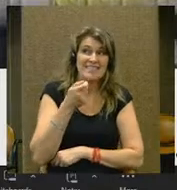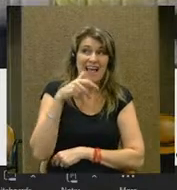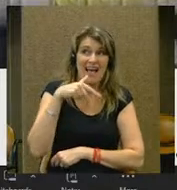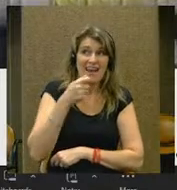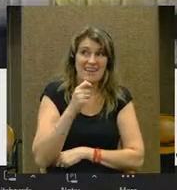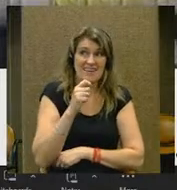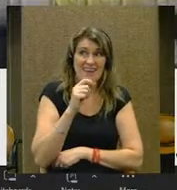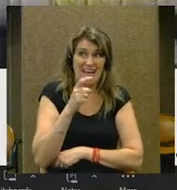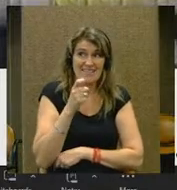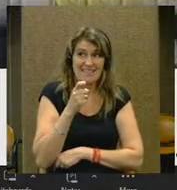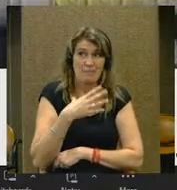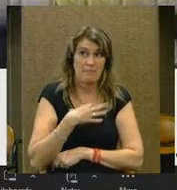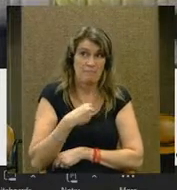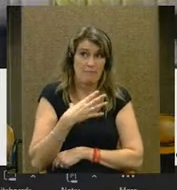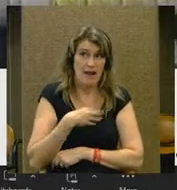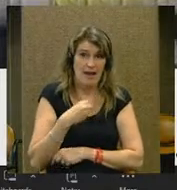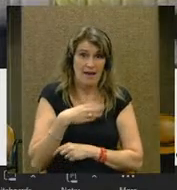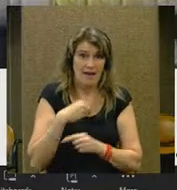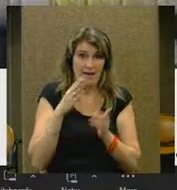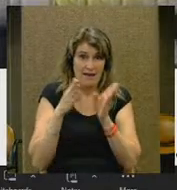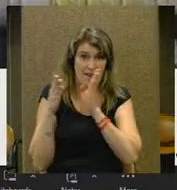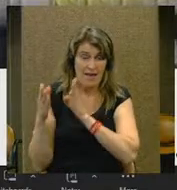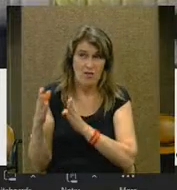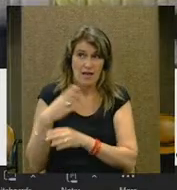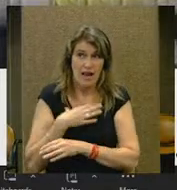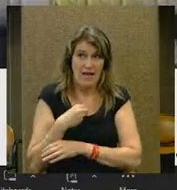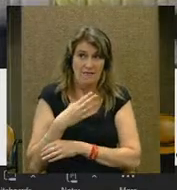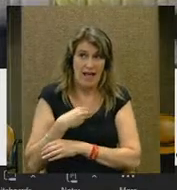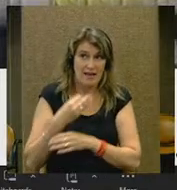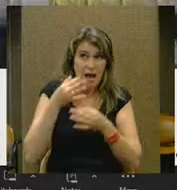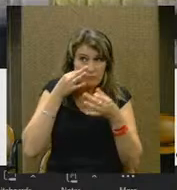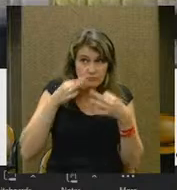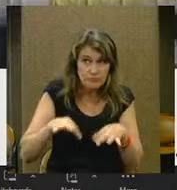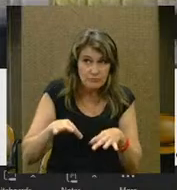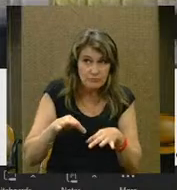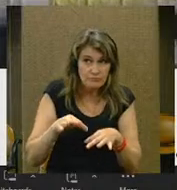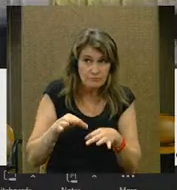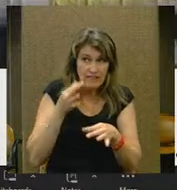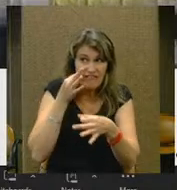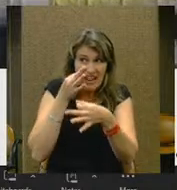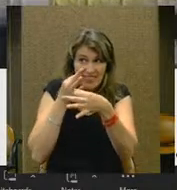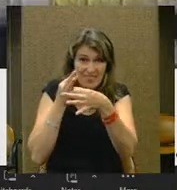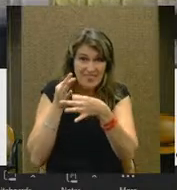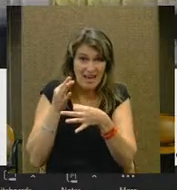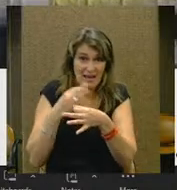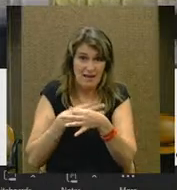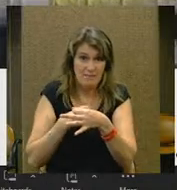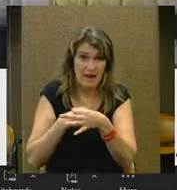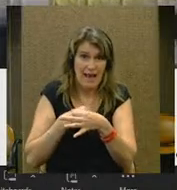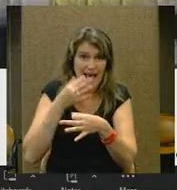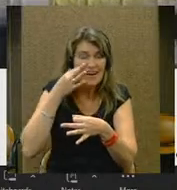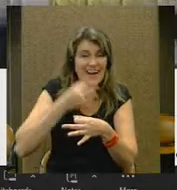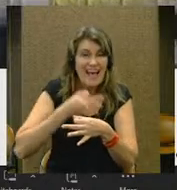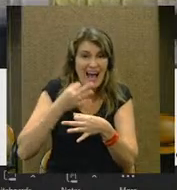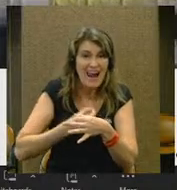one, is a legitimate, real Xanax pill, where the one on the right actually